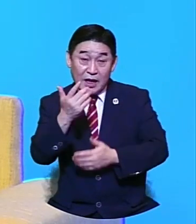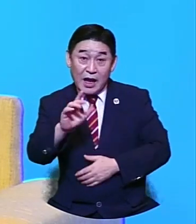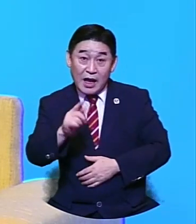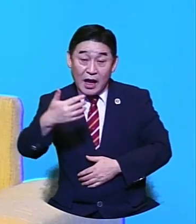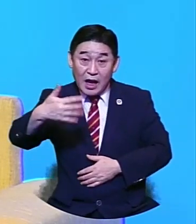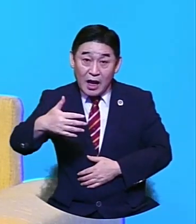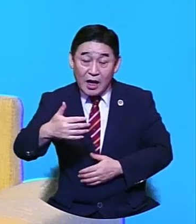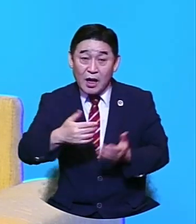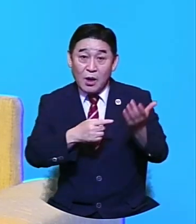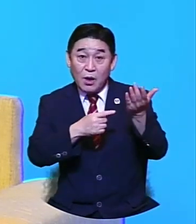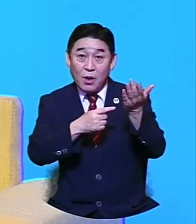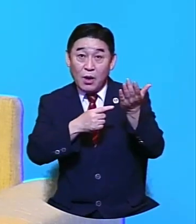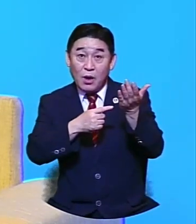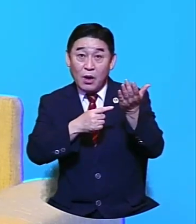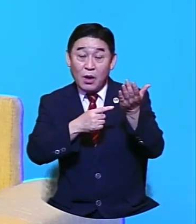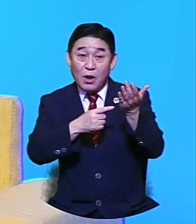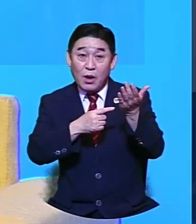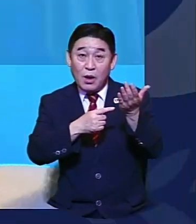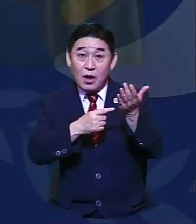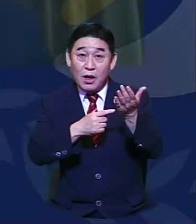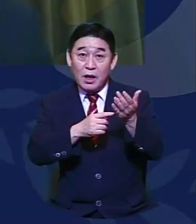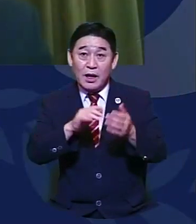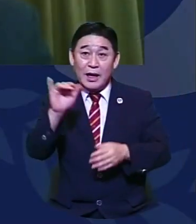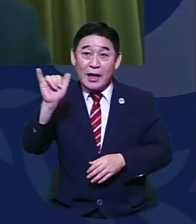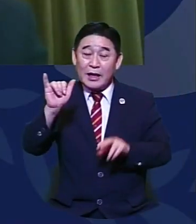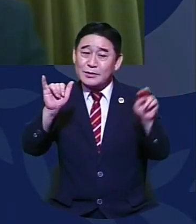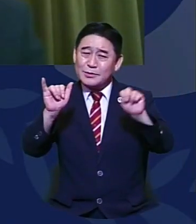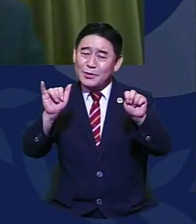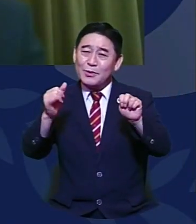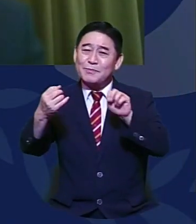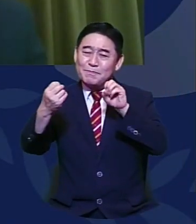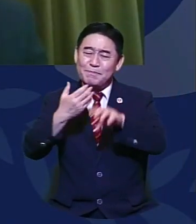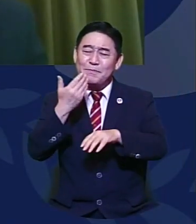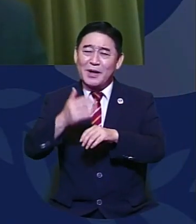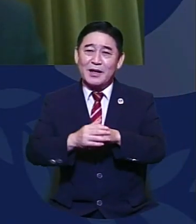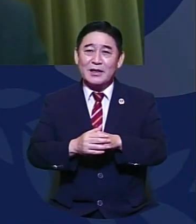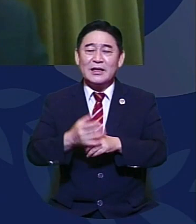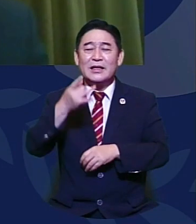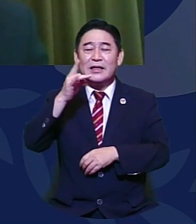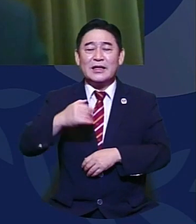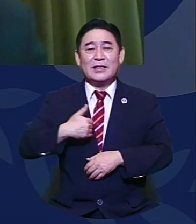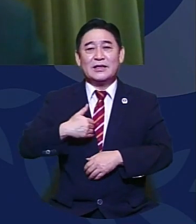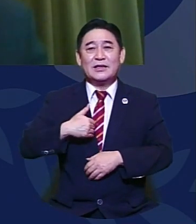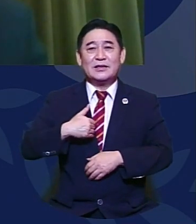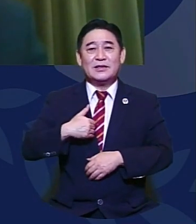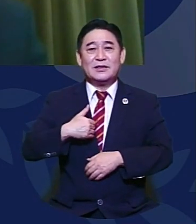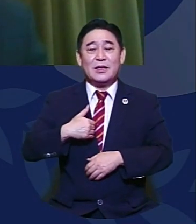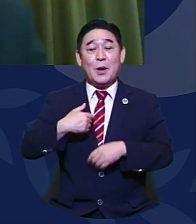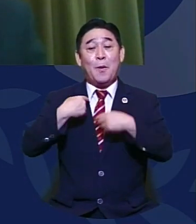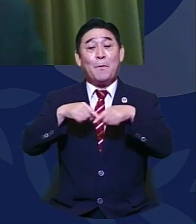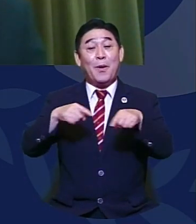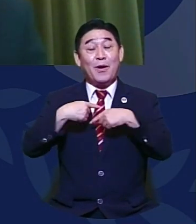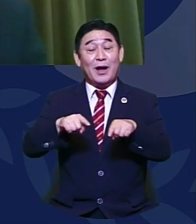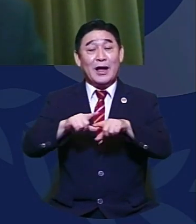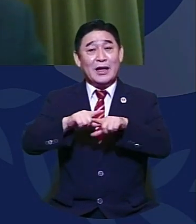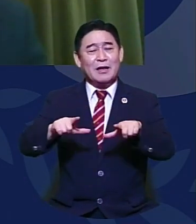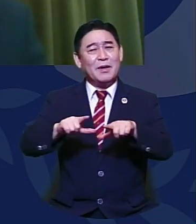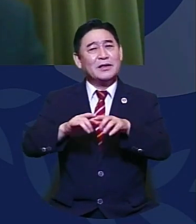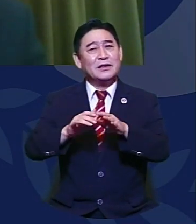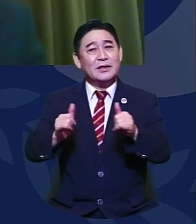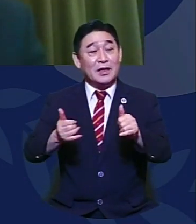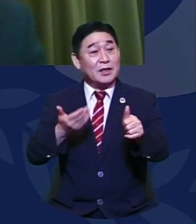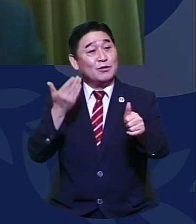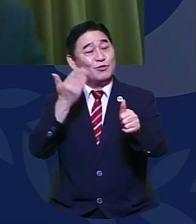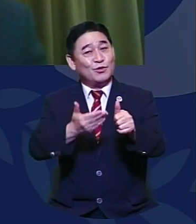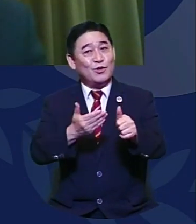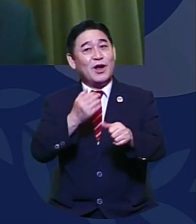and no. It was always our intention to make sure that these assessments are available to the public because we do see them as a